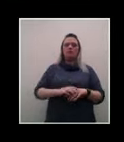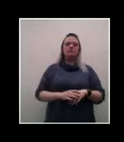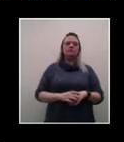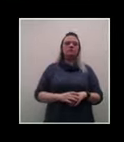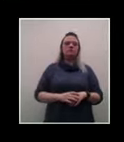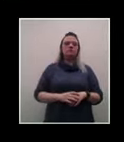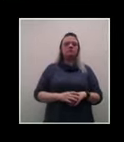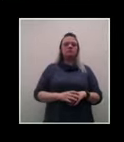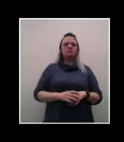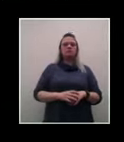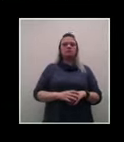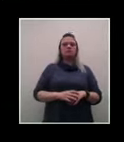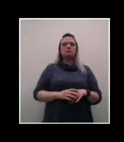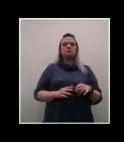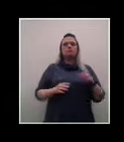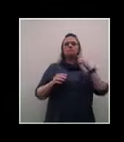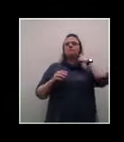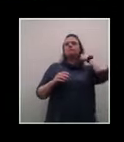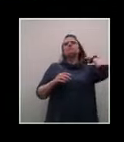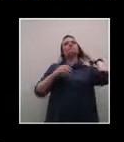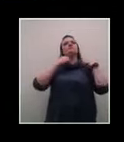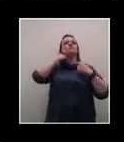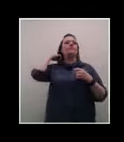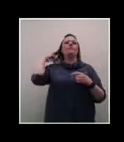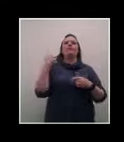800-484-3731. I would just note that the